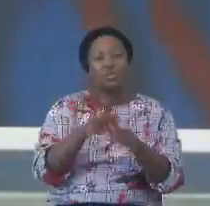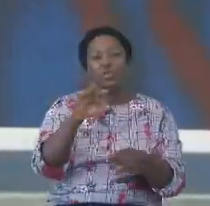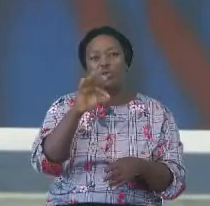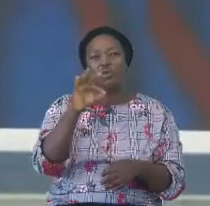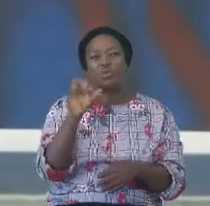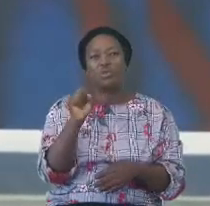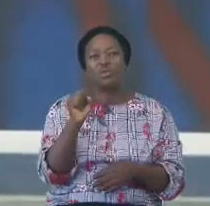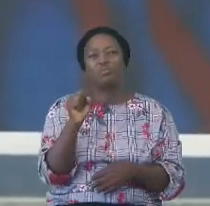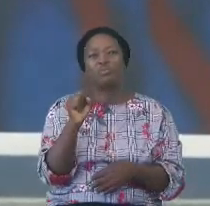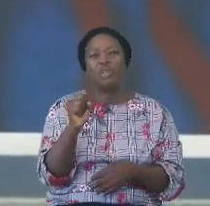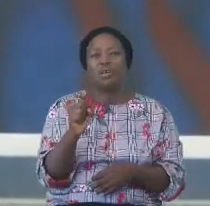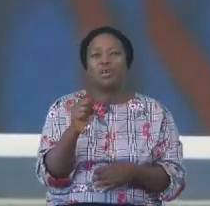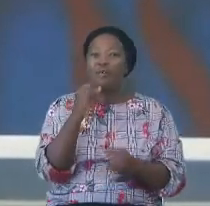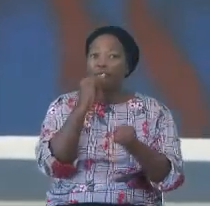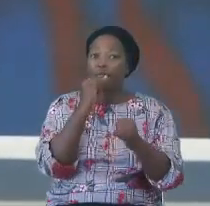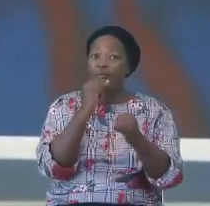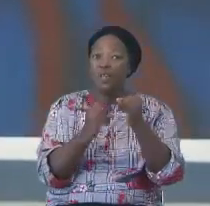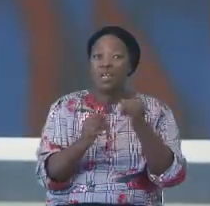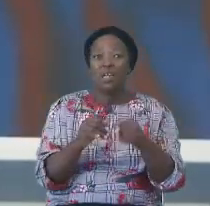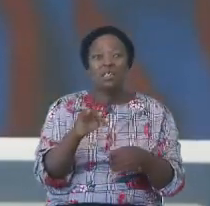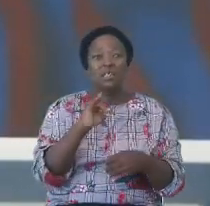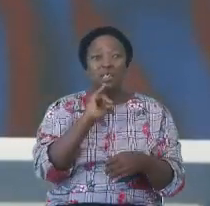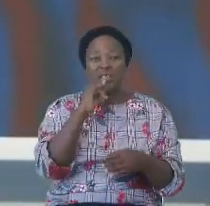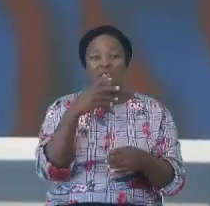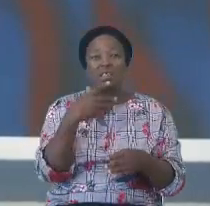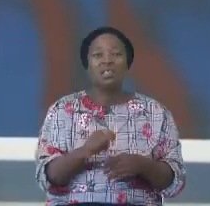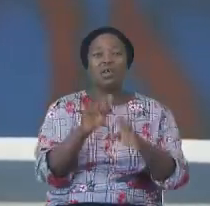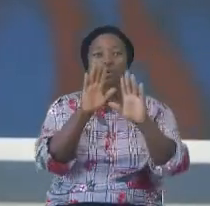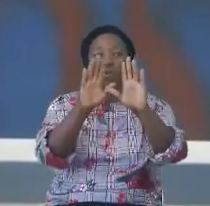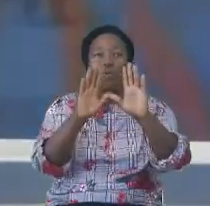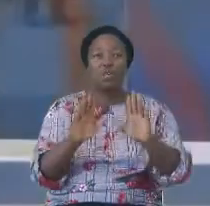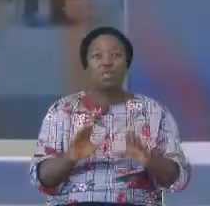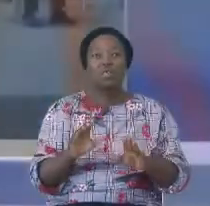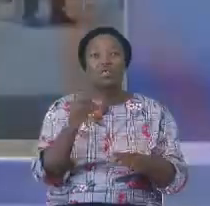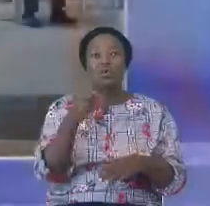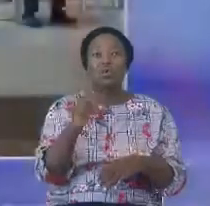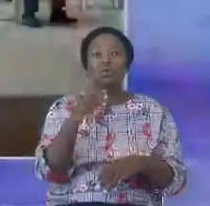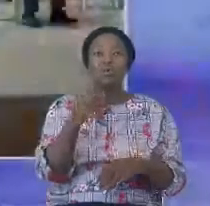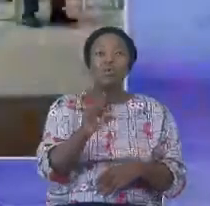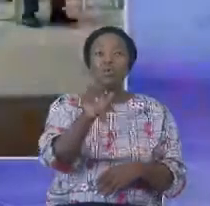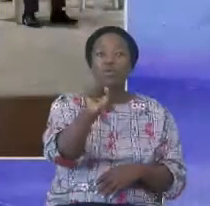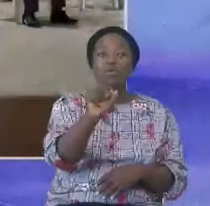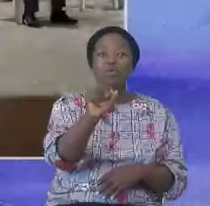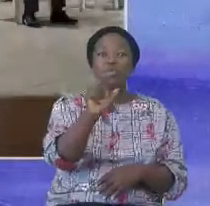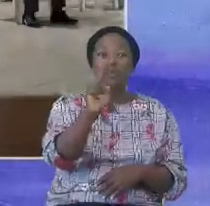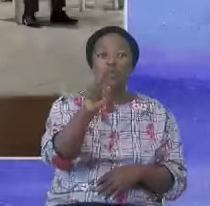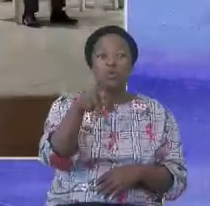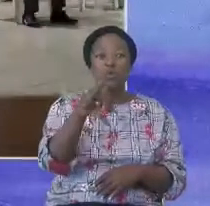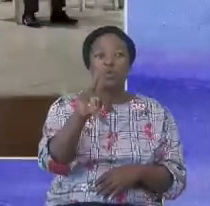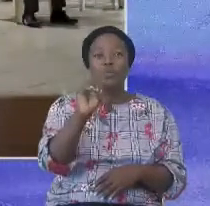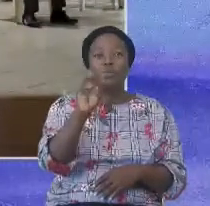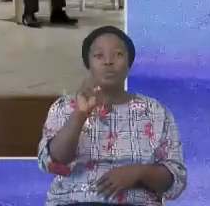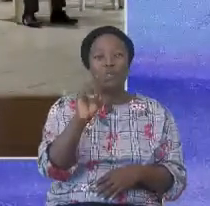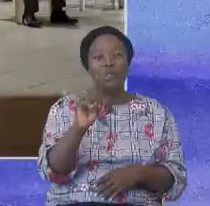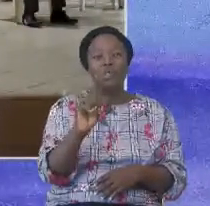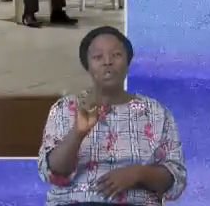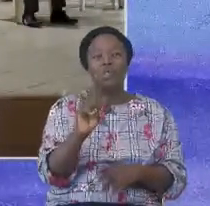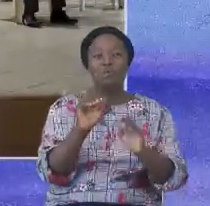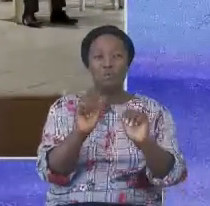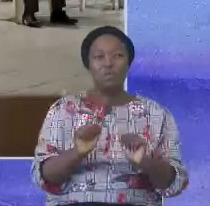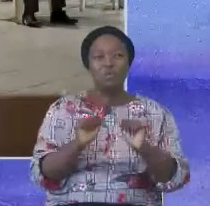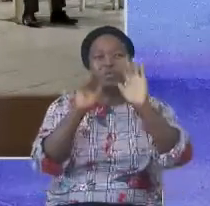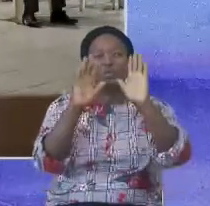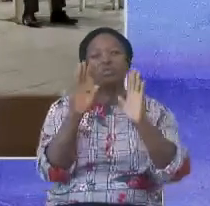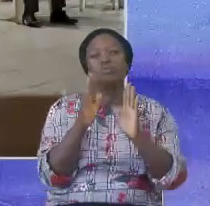all seeking souls. And then finally, it's the wonder of